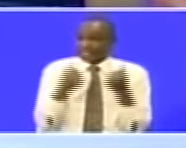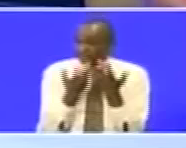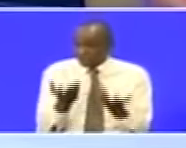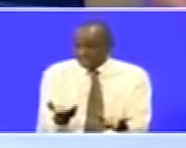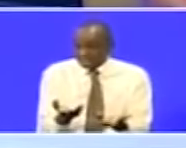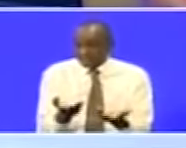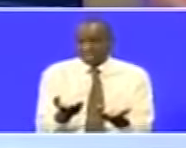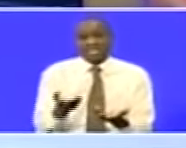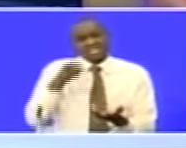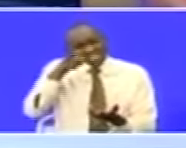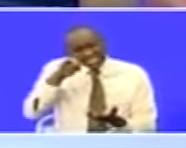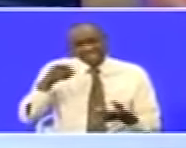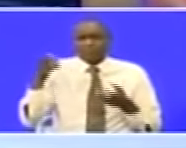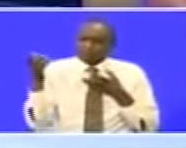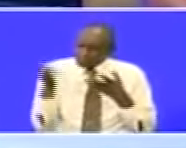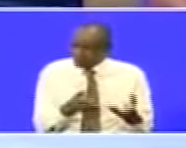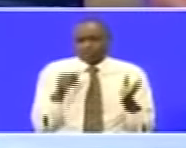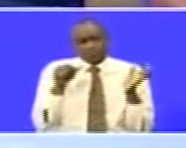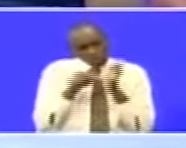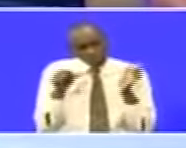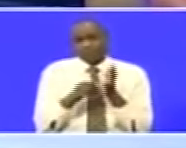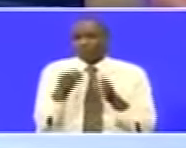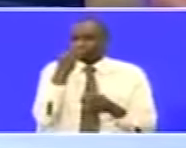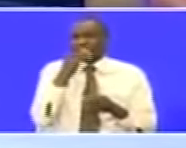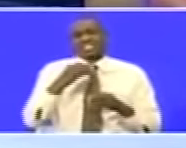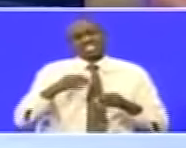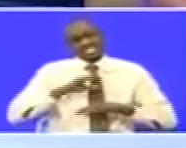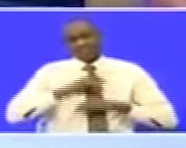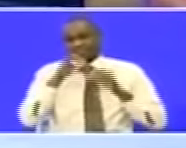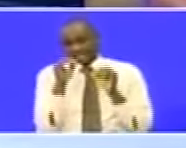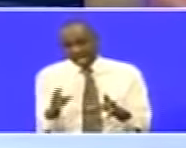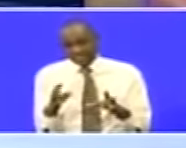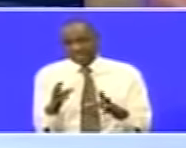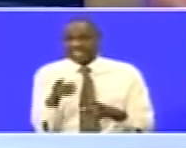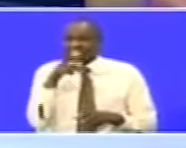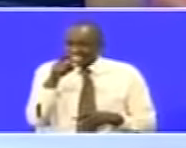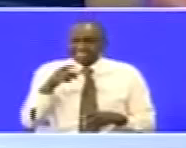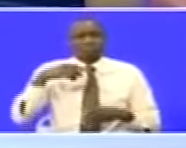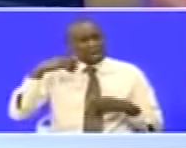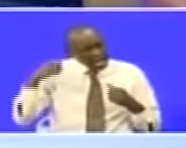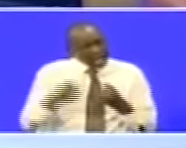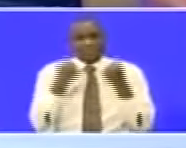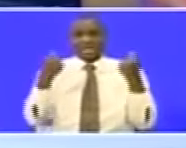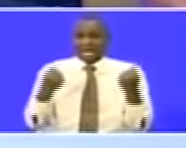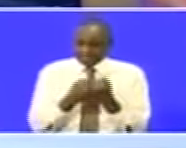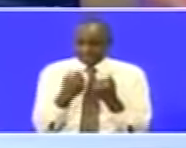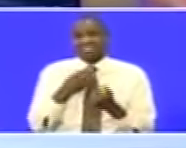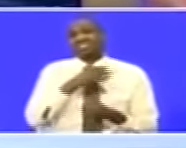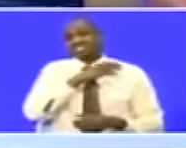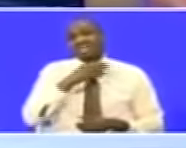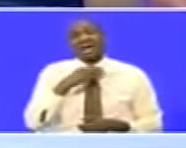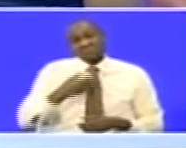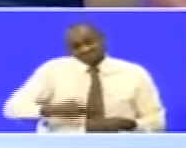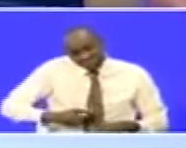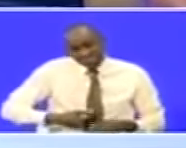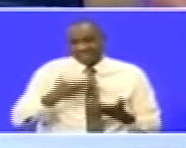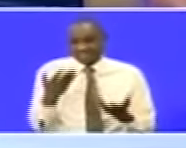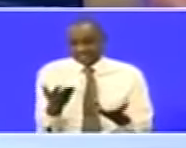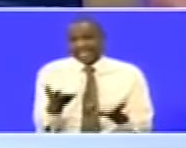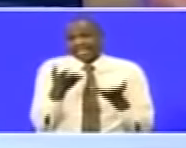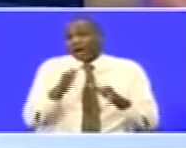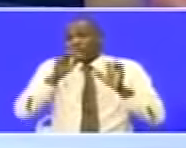is a major contributor to food insecurity and high food prices, which consistently plague the country. This is the challenge